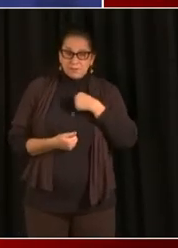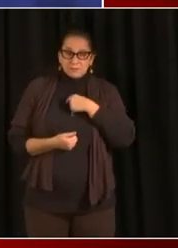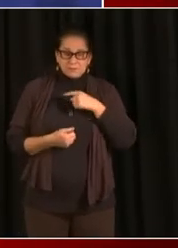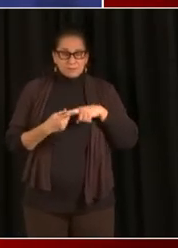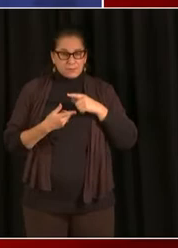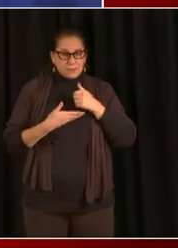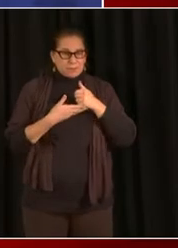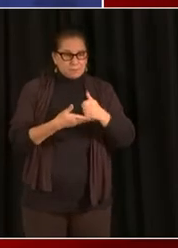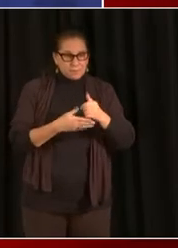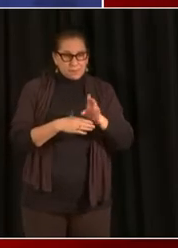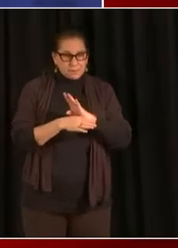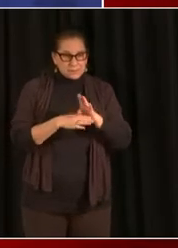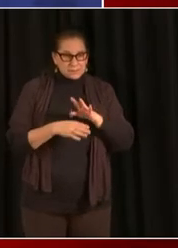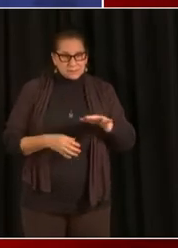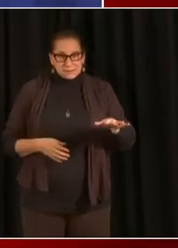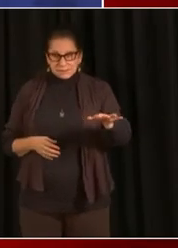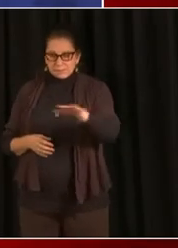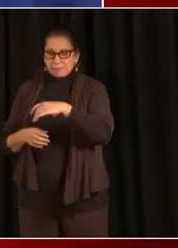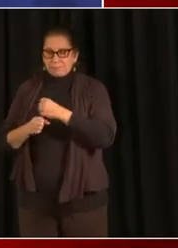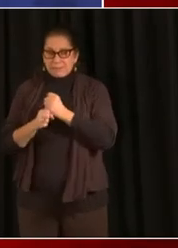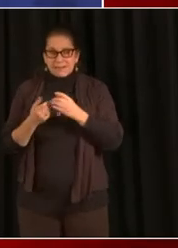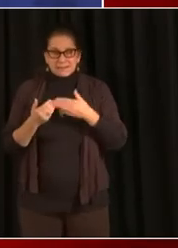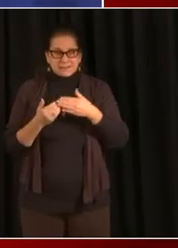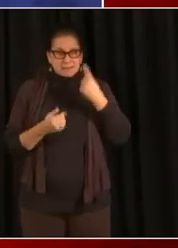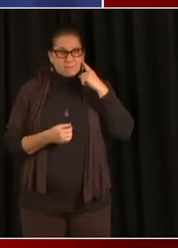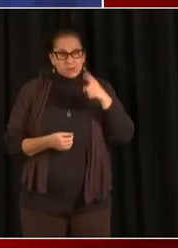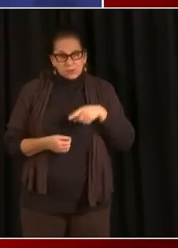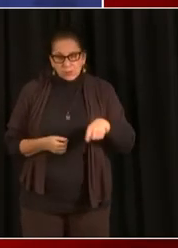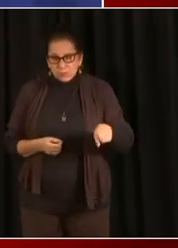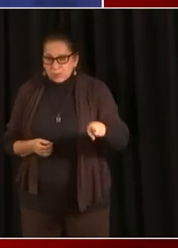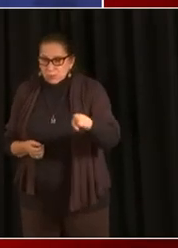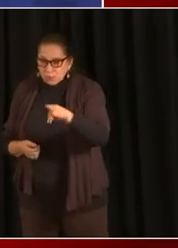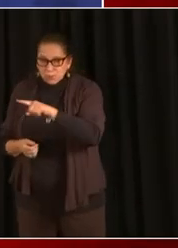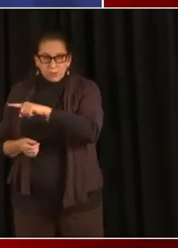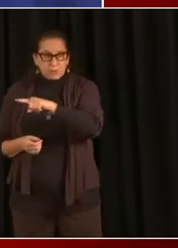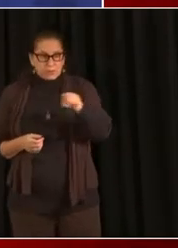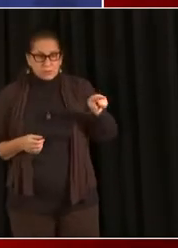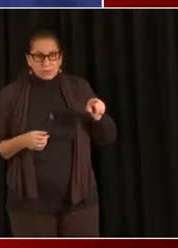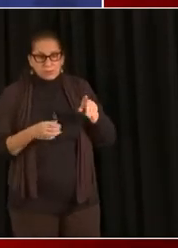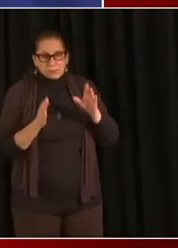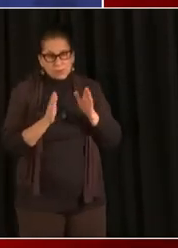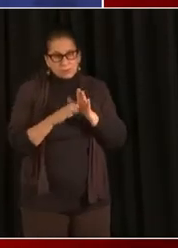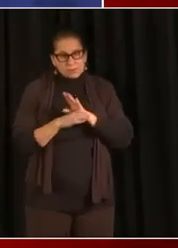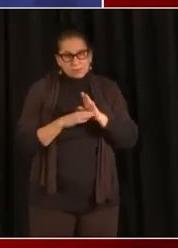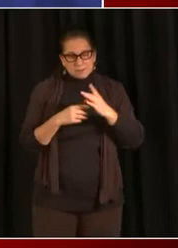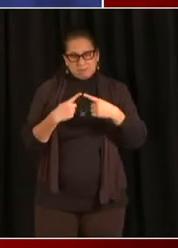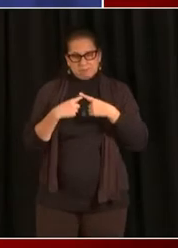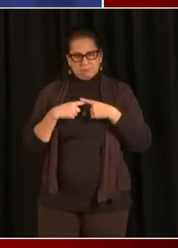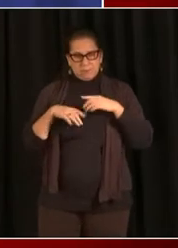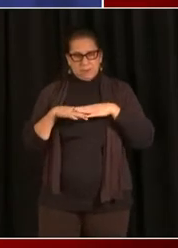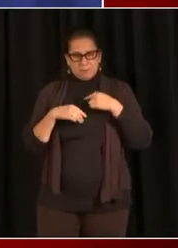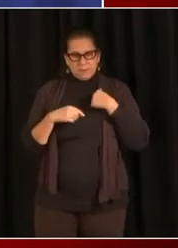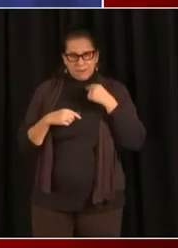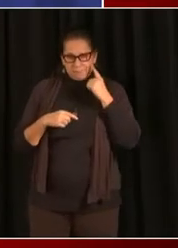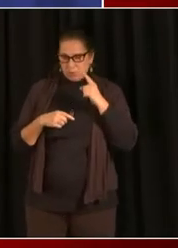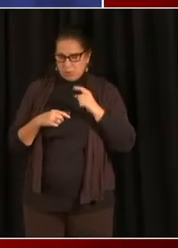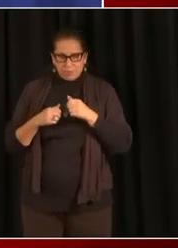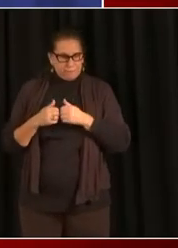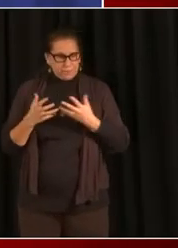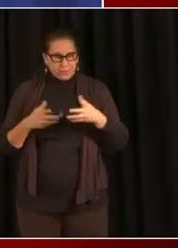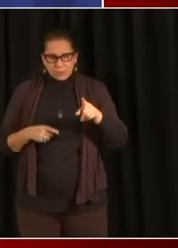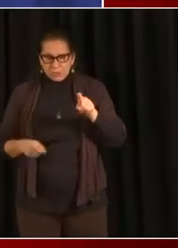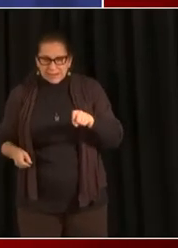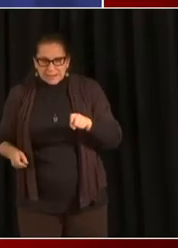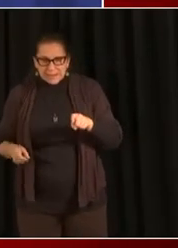talk about community a lot, and it is of utmost importance. It is our mission, is enriching communities. And